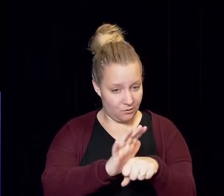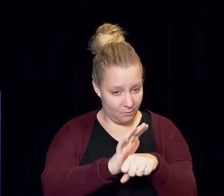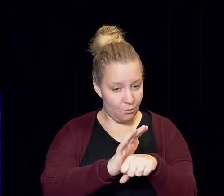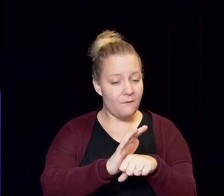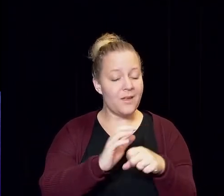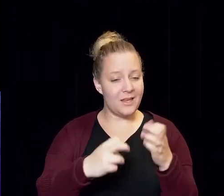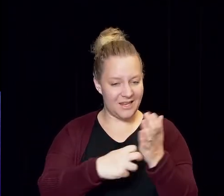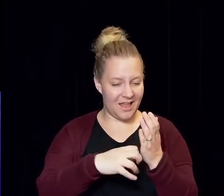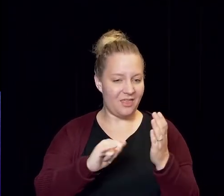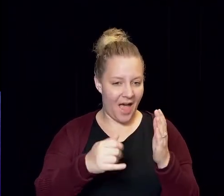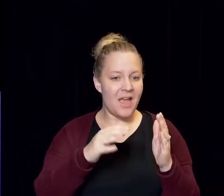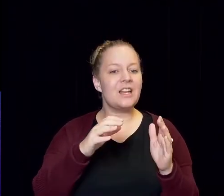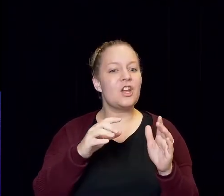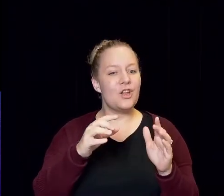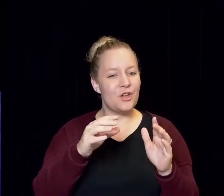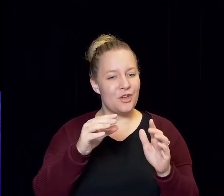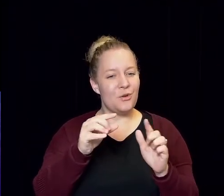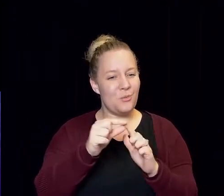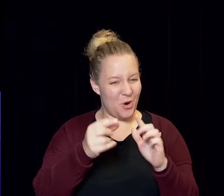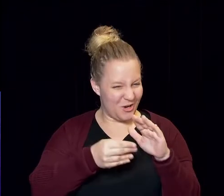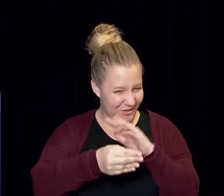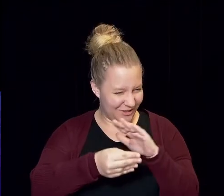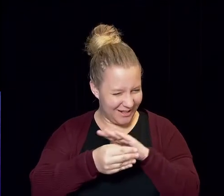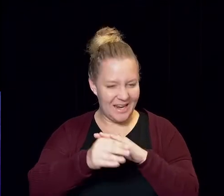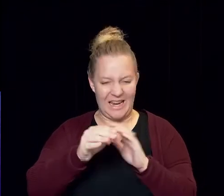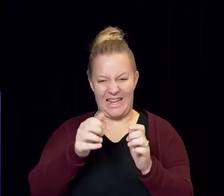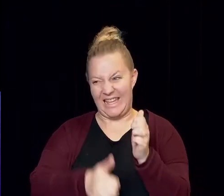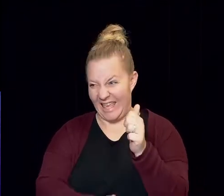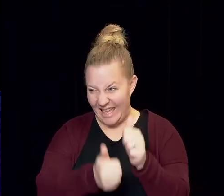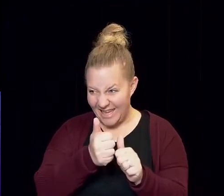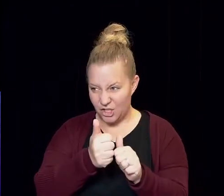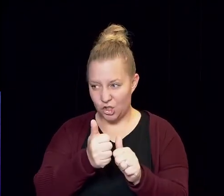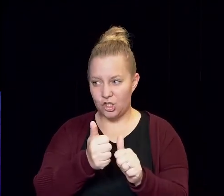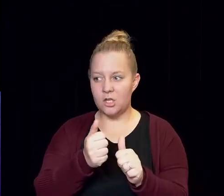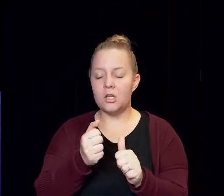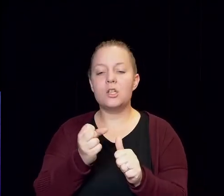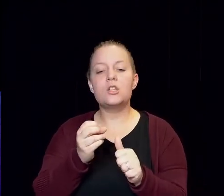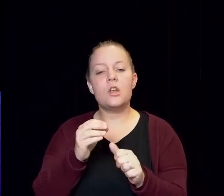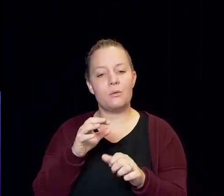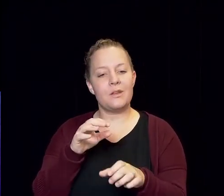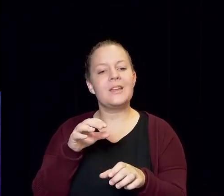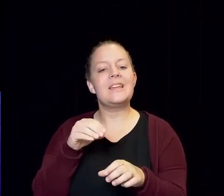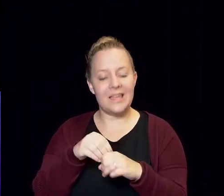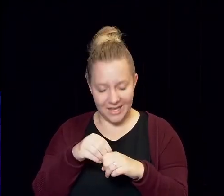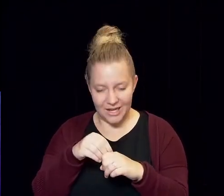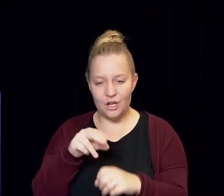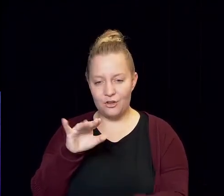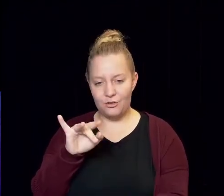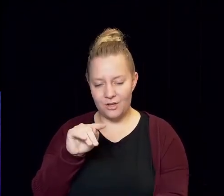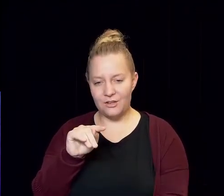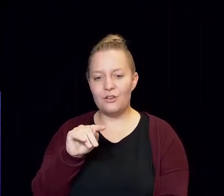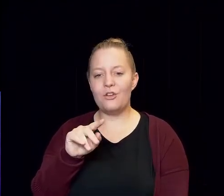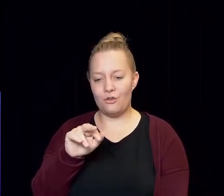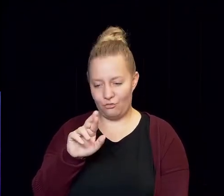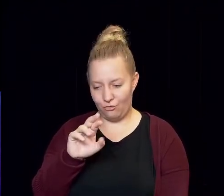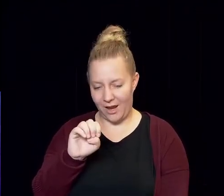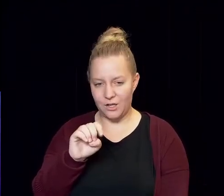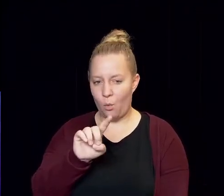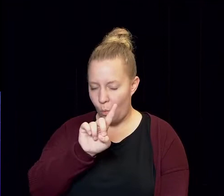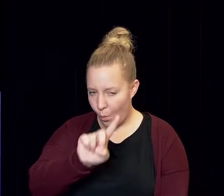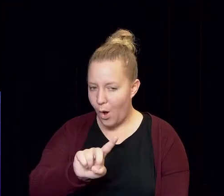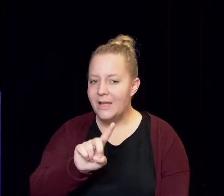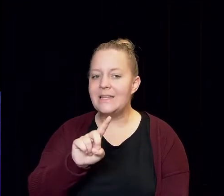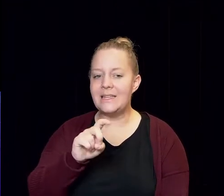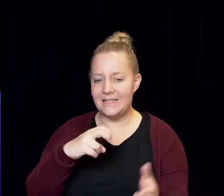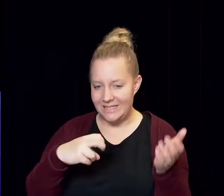there for us, if each one of them, that just means 1 movie ticket. So this is already in a unit rate form. Again, each just indicates